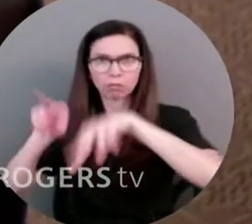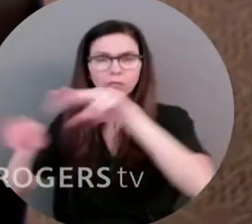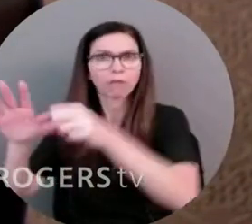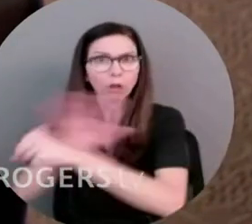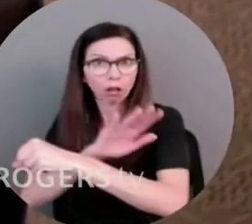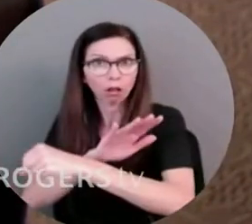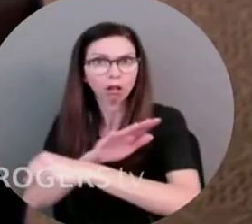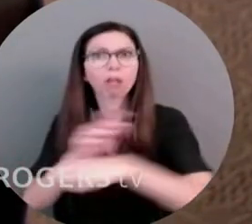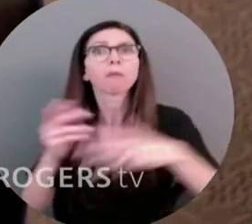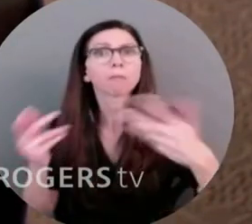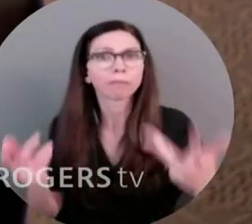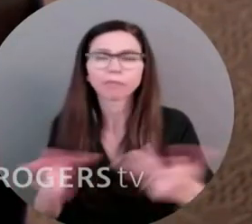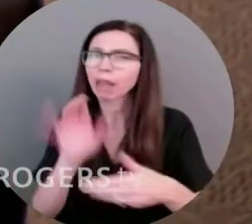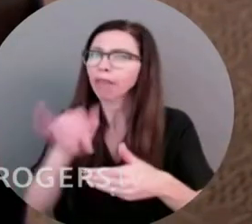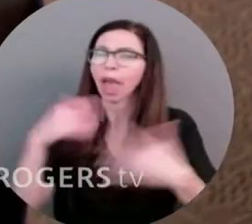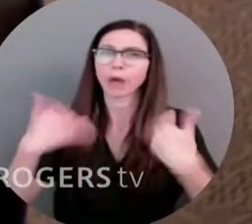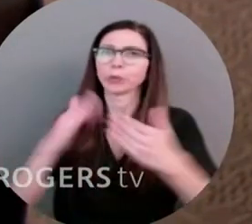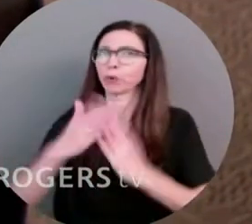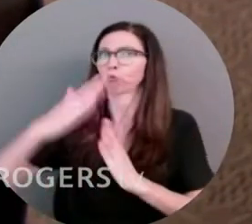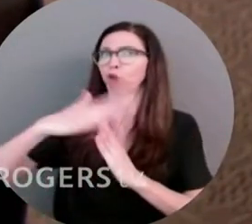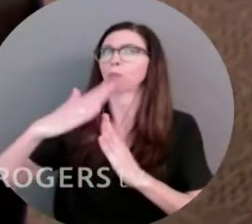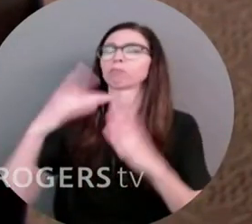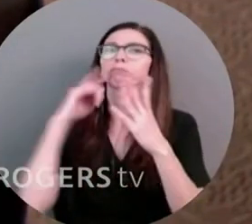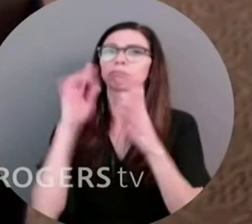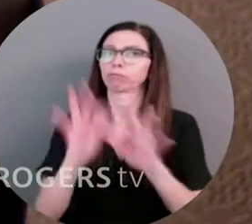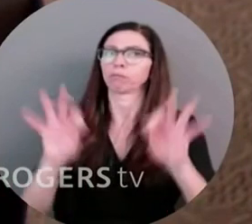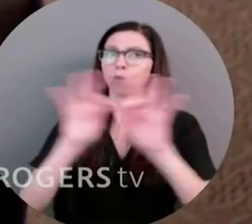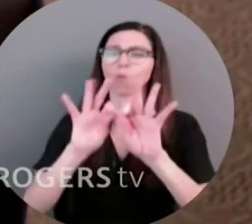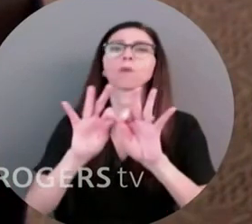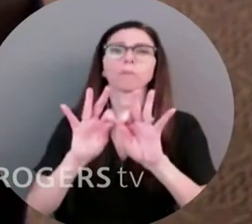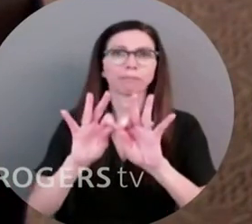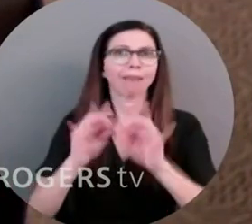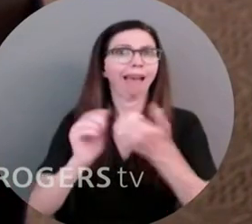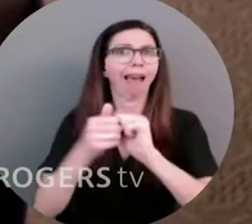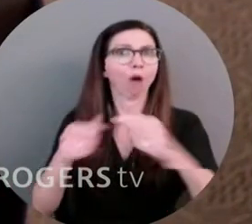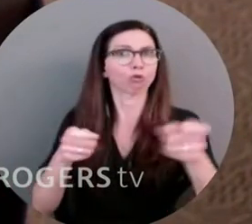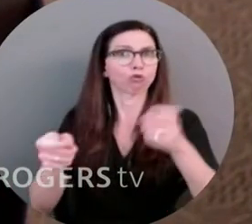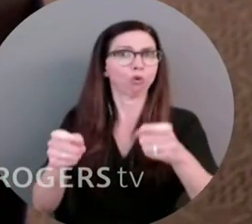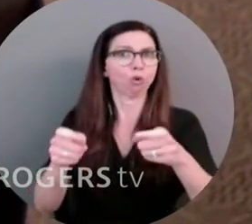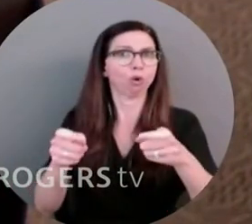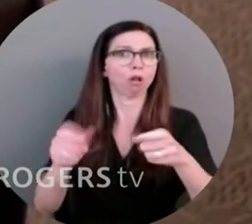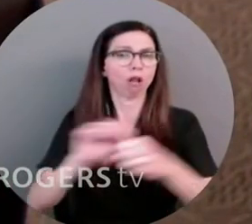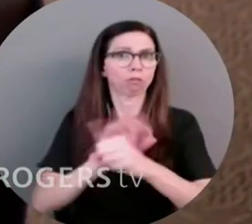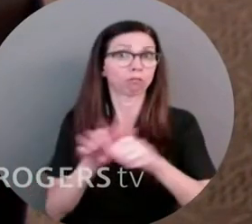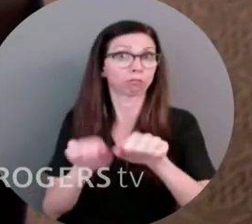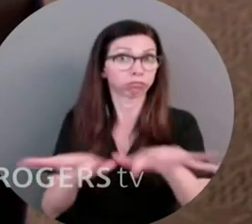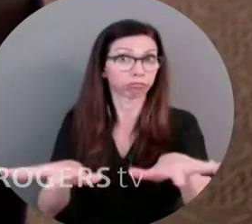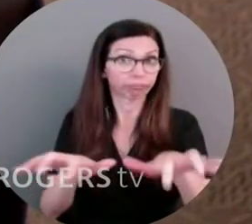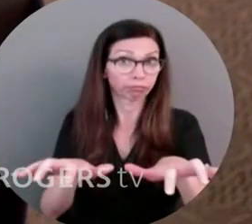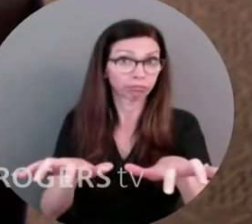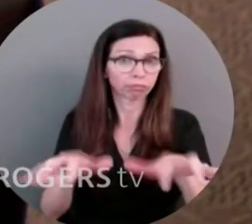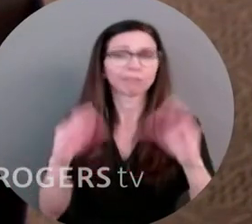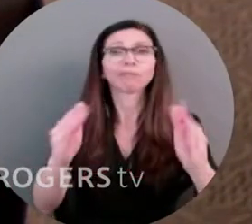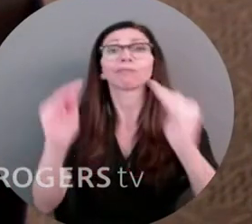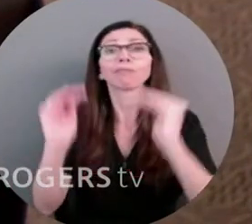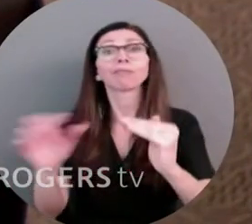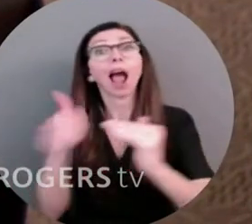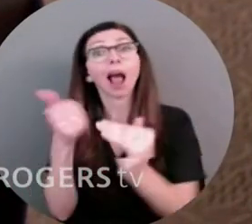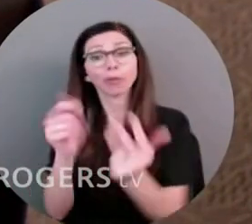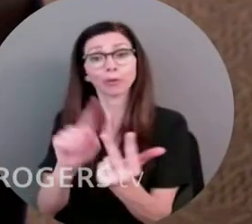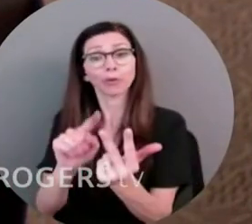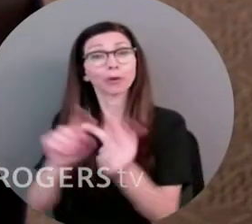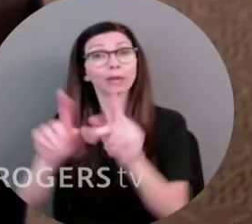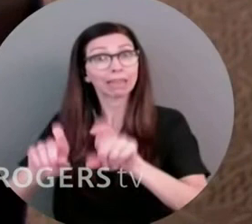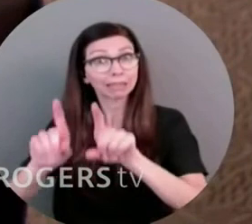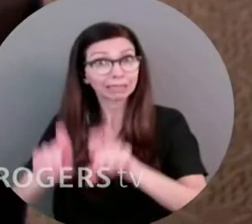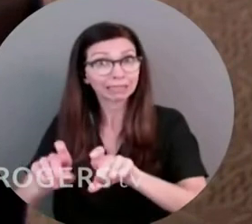a top priority for public health control. The other kind of testing that's happening is in congregate care settings. So